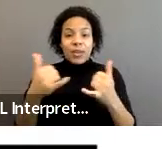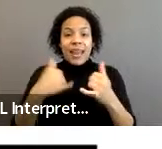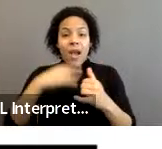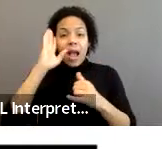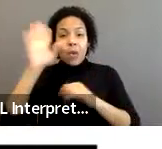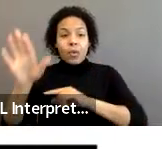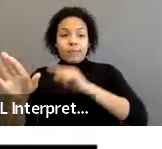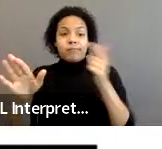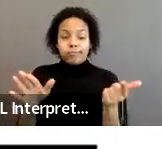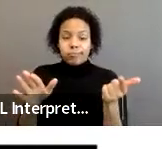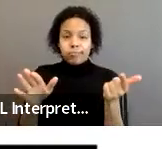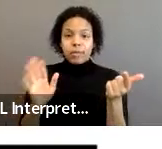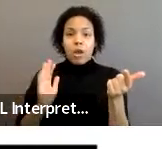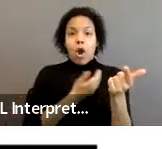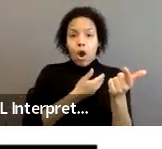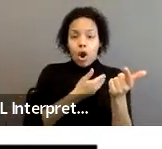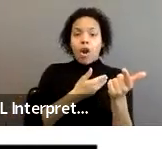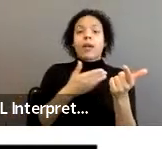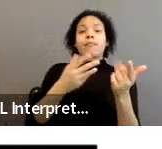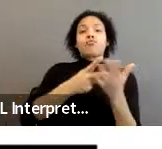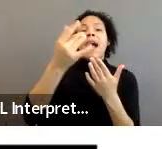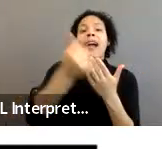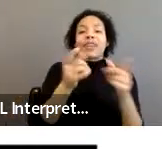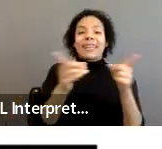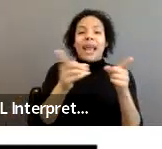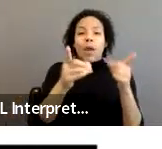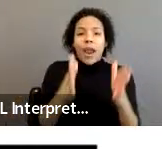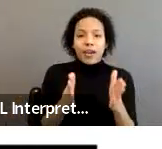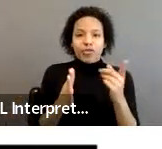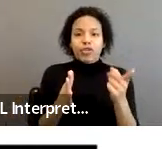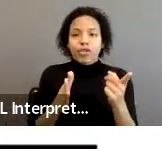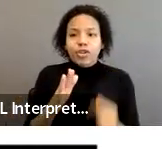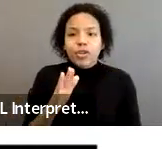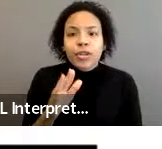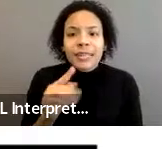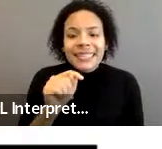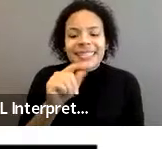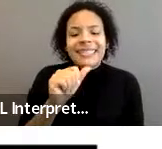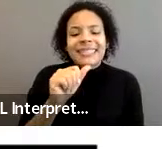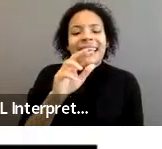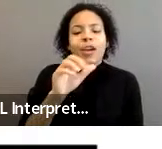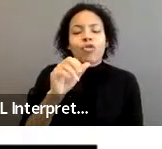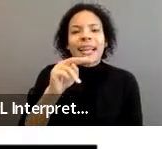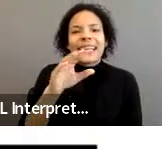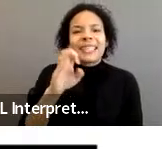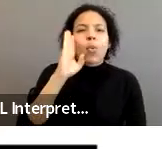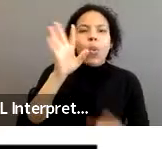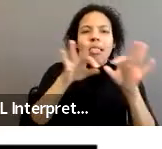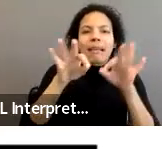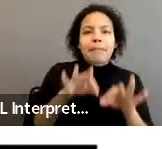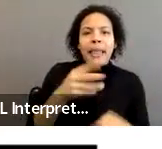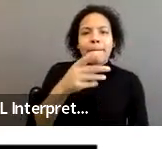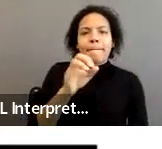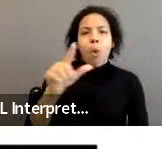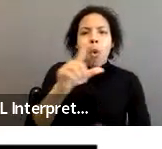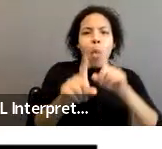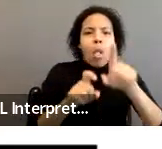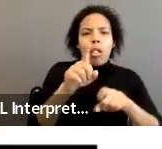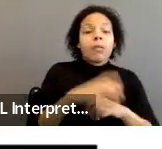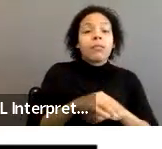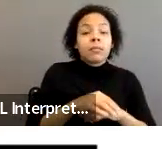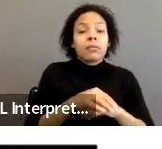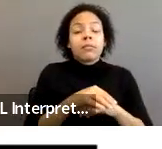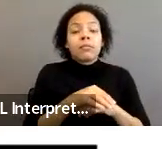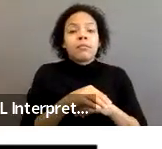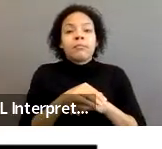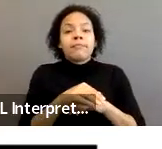and Inclusion, Terrence Robertson, to kind of walk through that. Sure. So everybody should be able to see on the screen right now. You can